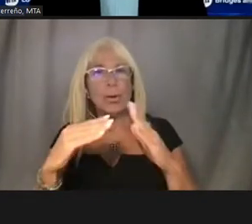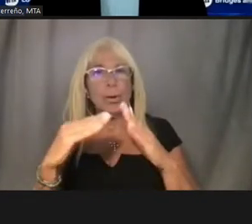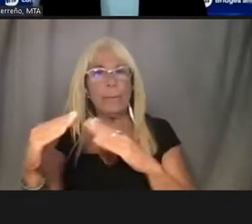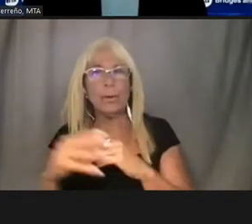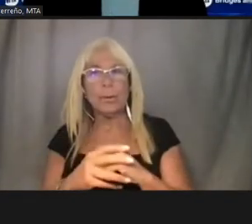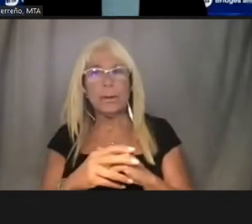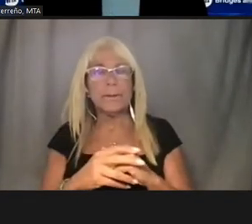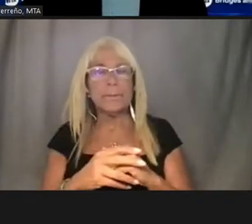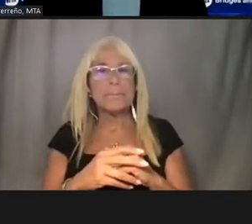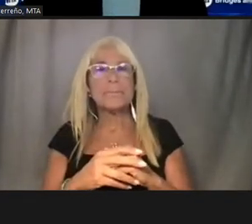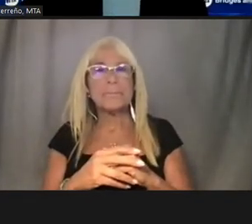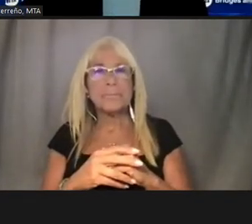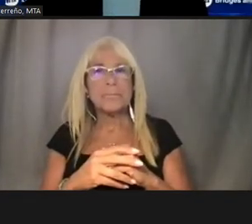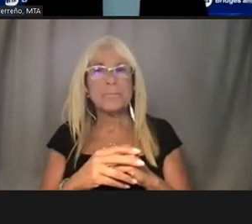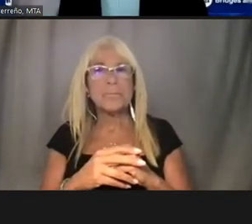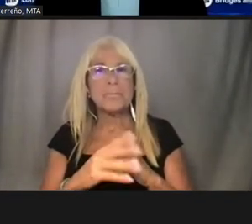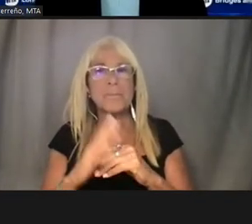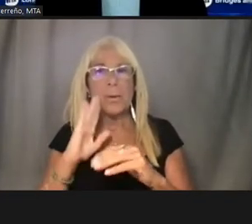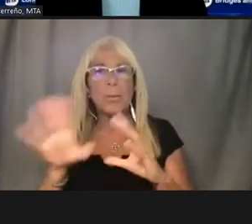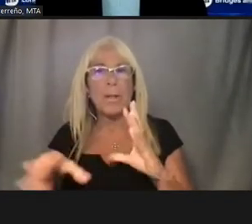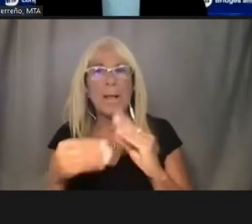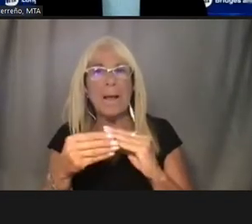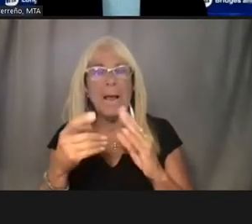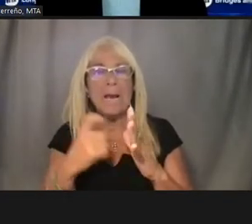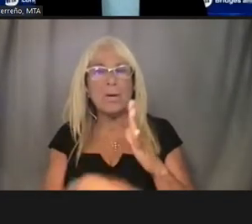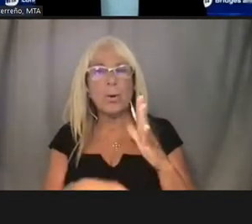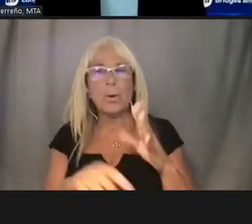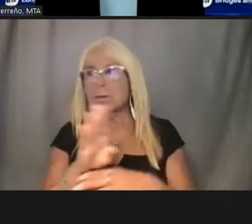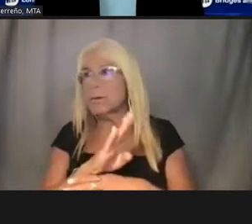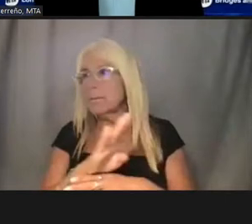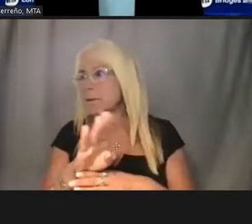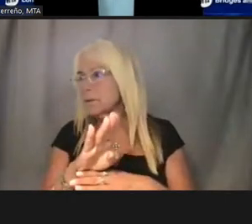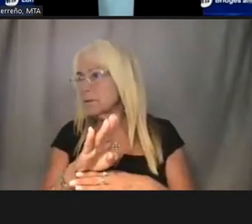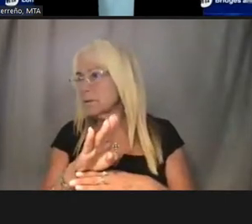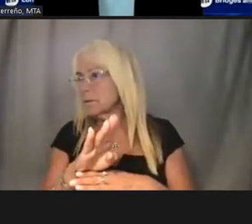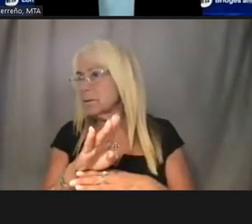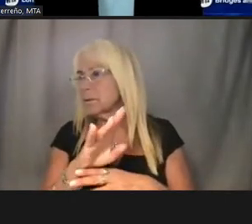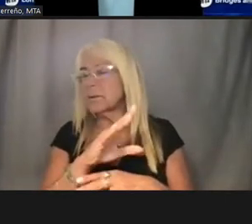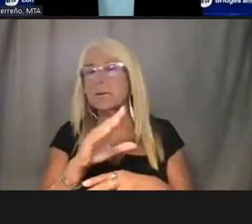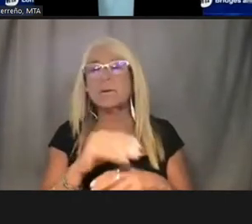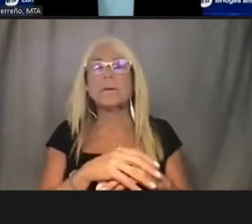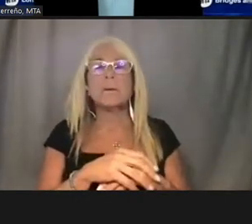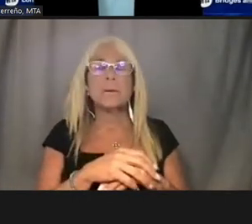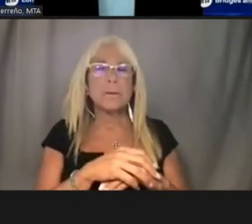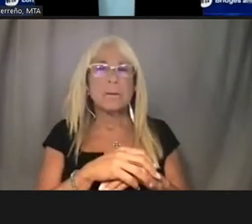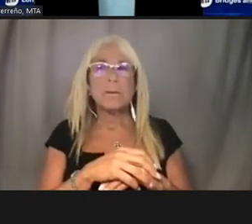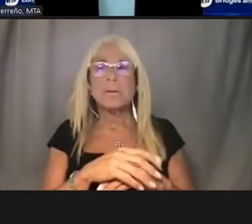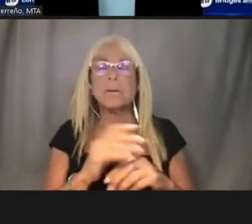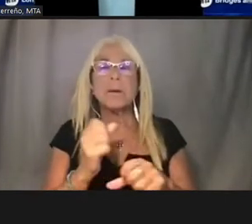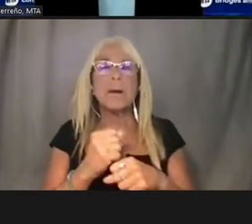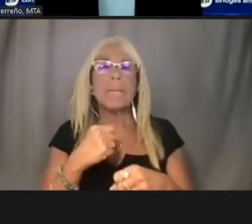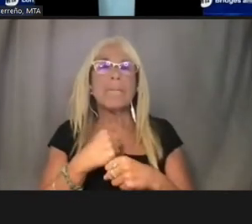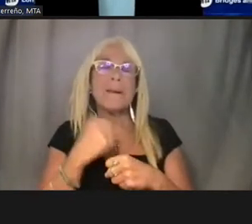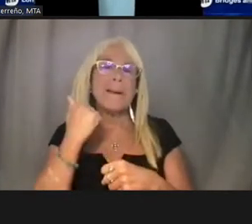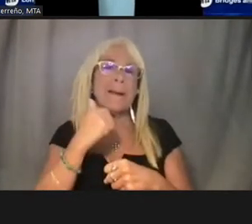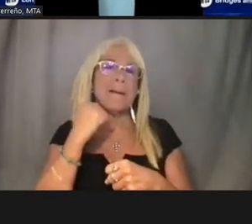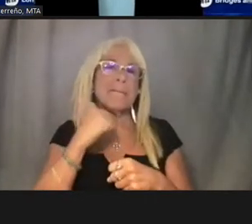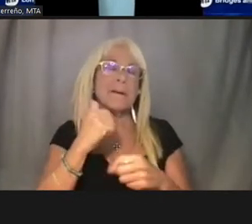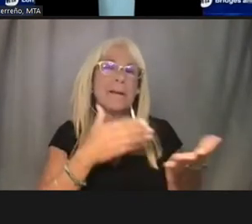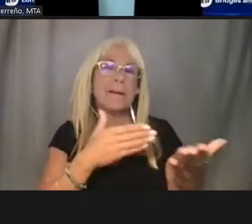it will add calls to our business and many foods and small companies that make daily deliveries to Chinatown